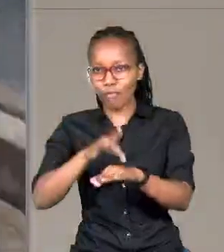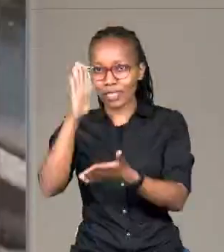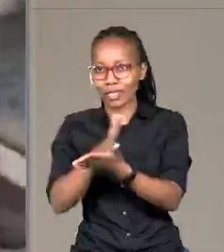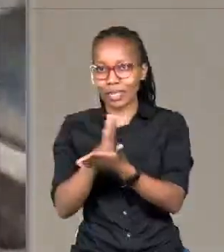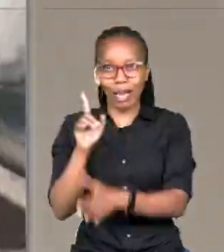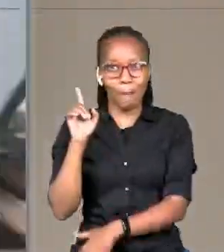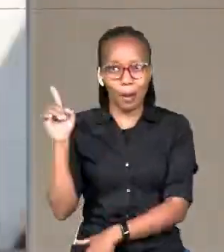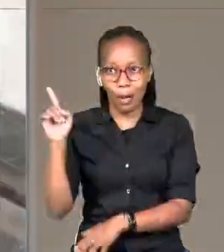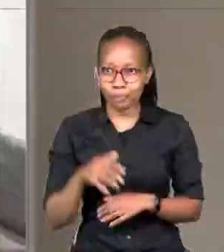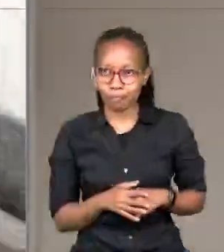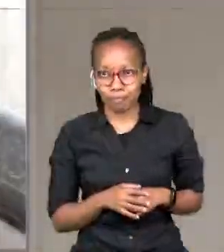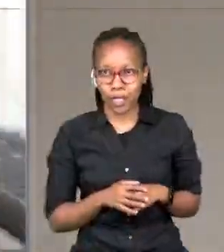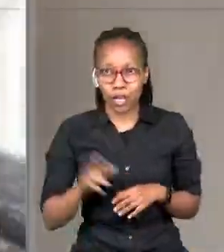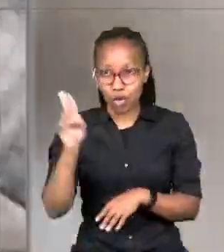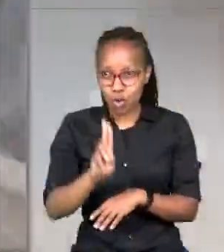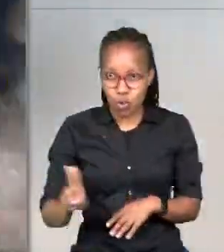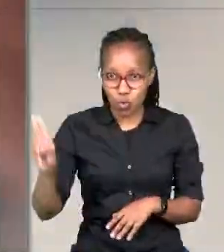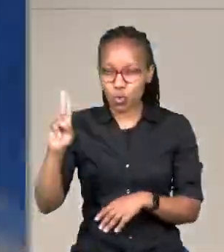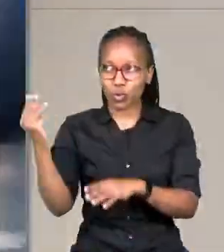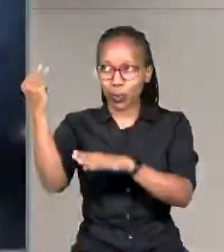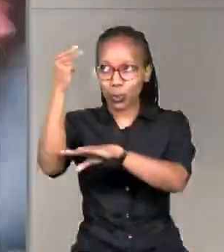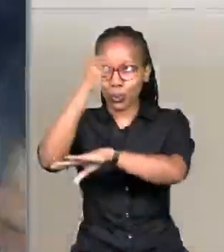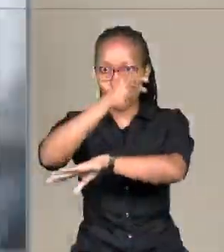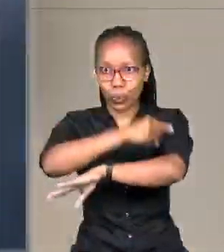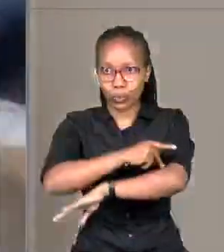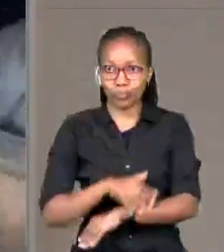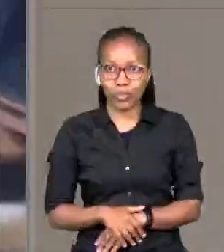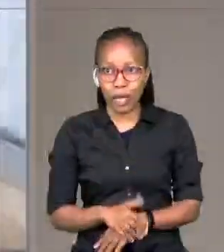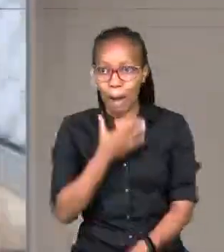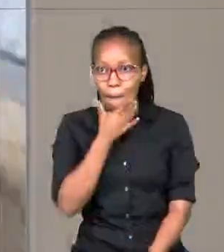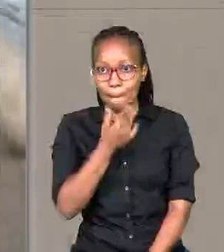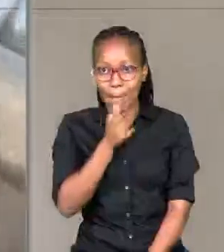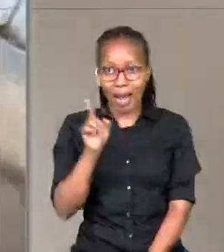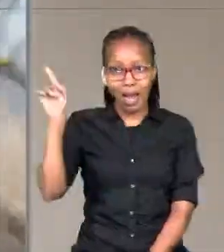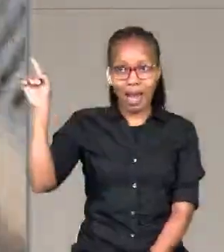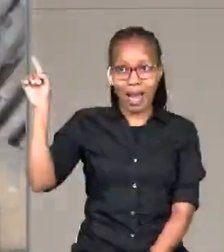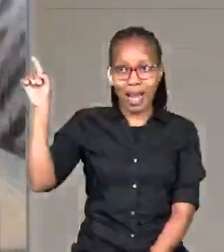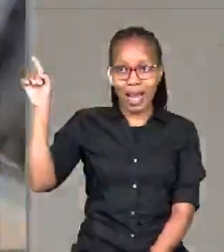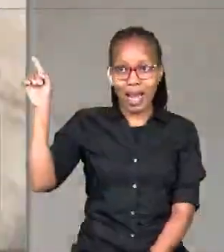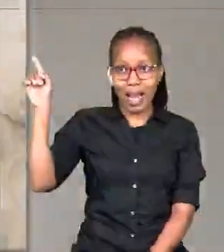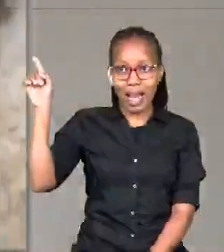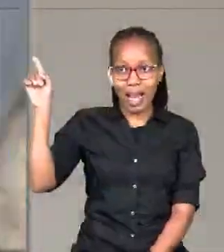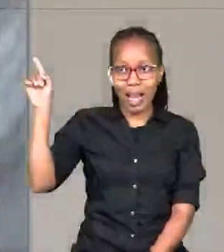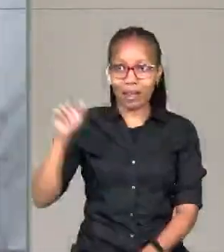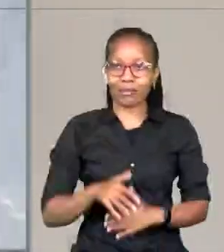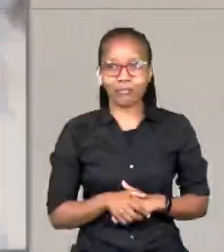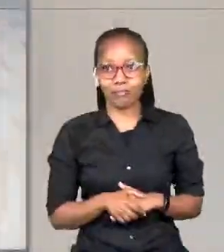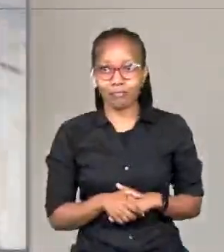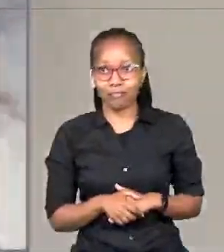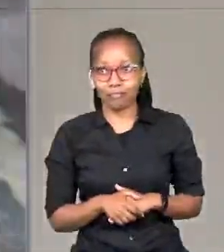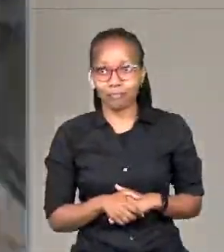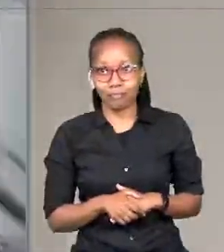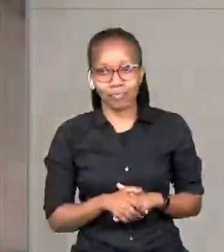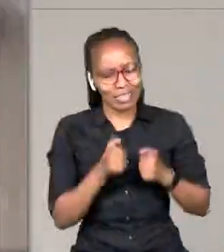so they are forced to utilize their daytime. And this young man, as seen in this video, is about to be trapped. The list